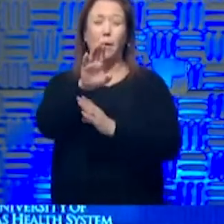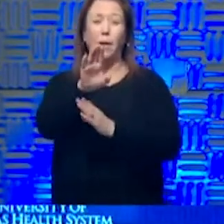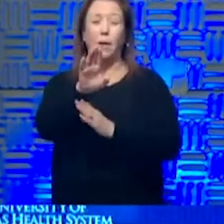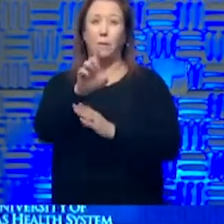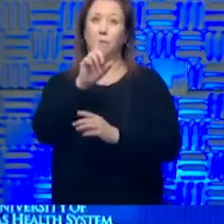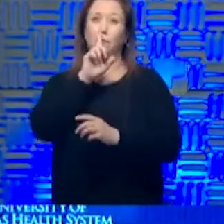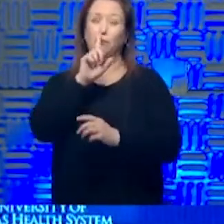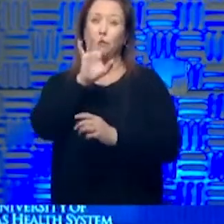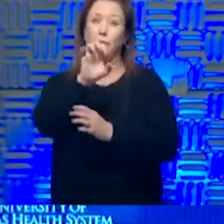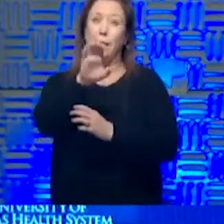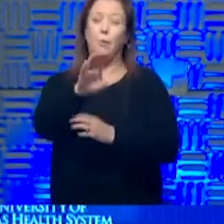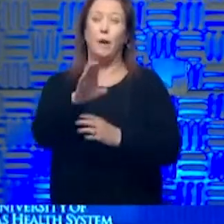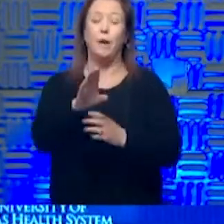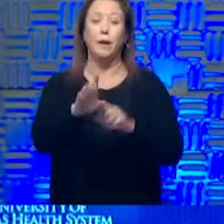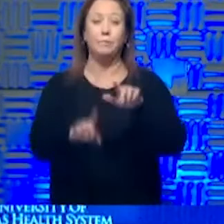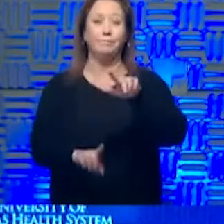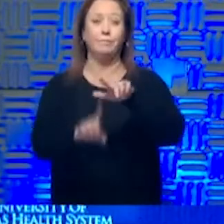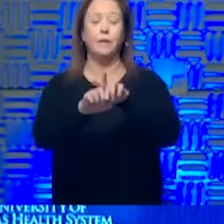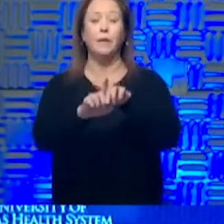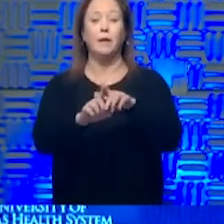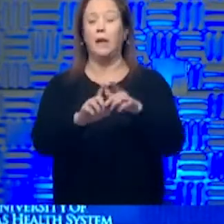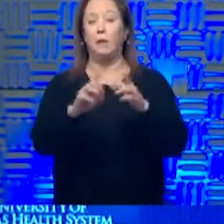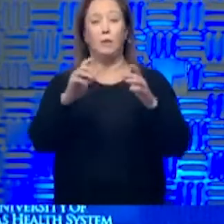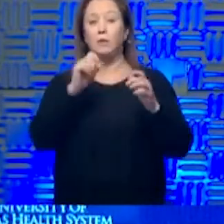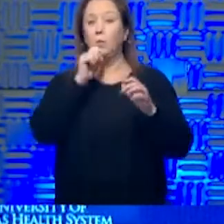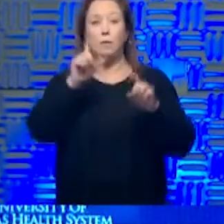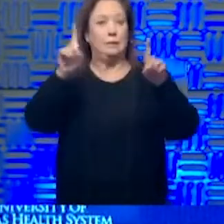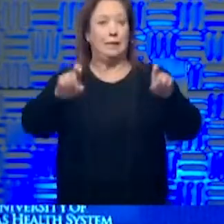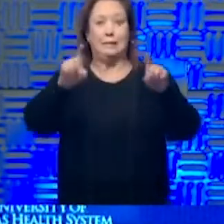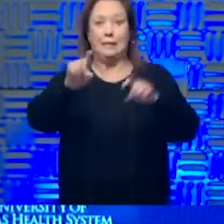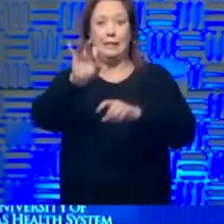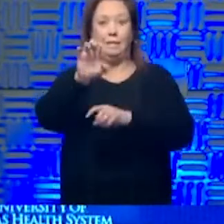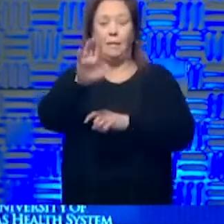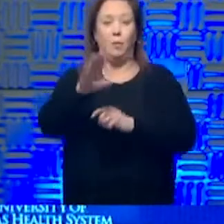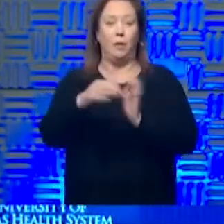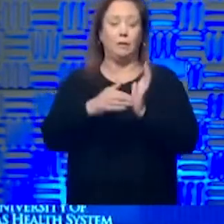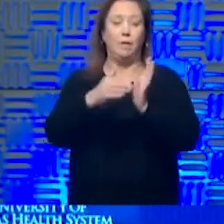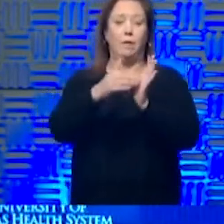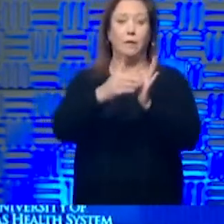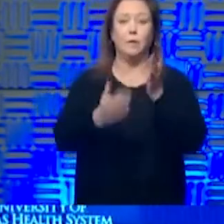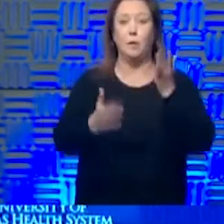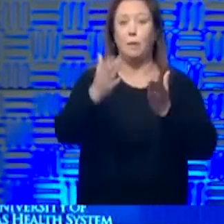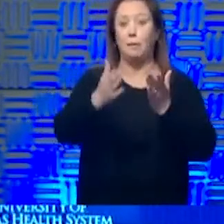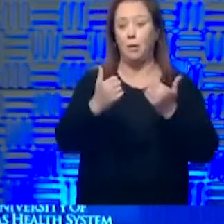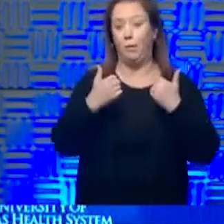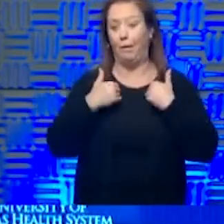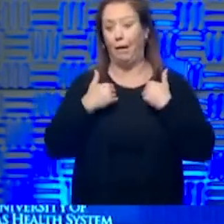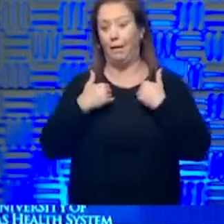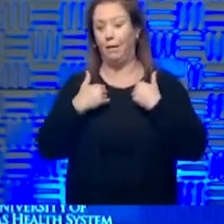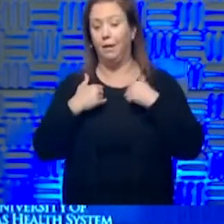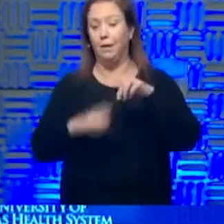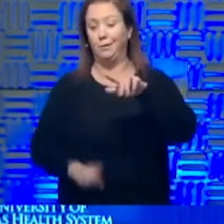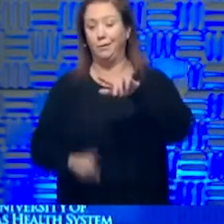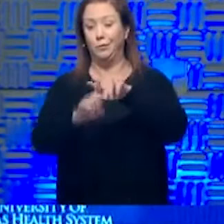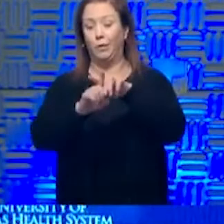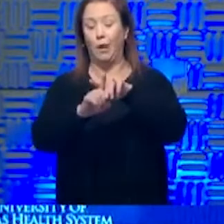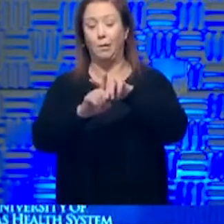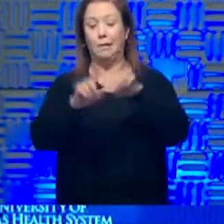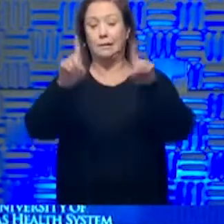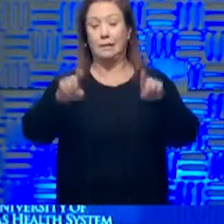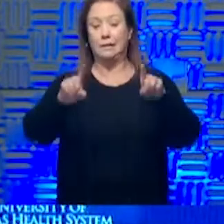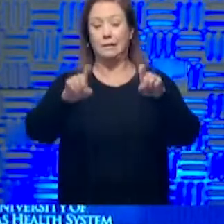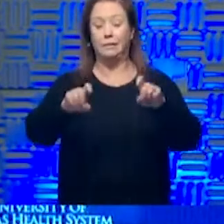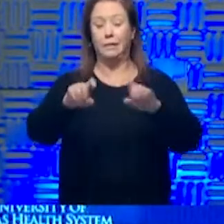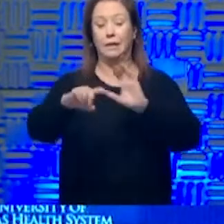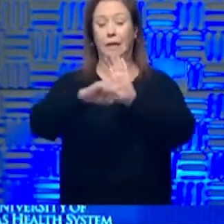for sure in February. And there may have been people we just weren't testing at that point as much. And so you may have had it, we didn't know, you tested negative for the flu, and we wouldn't have taken another